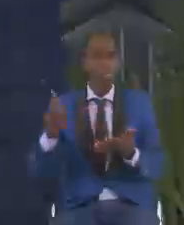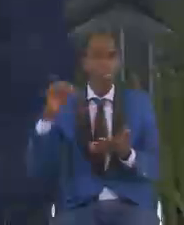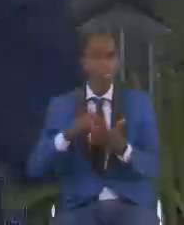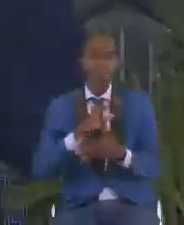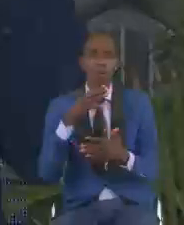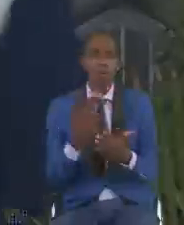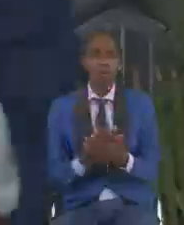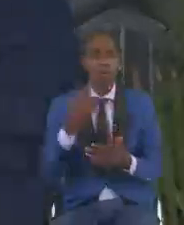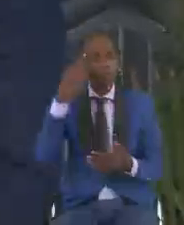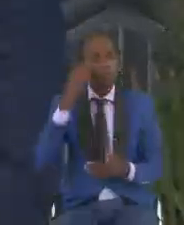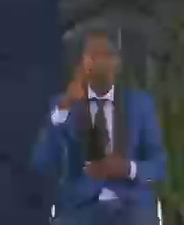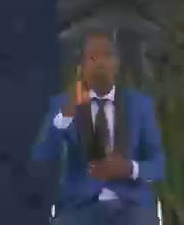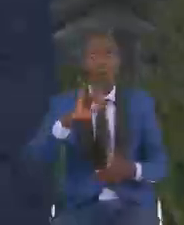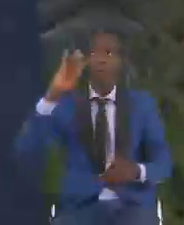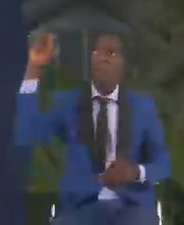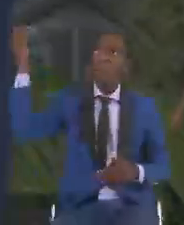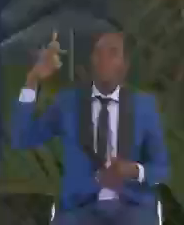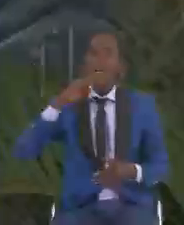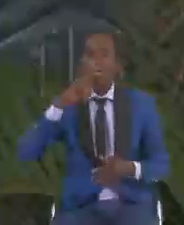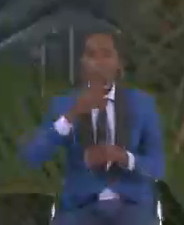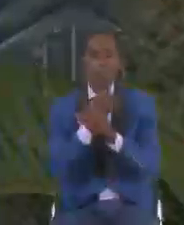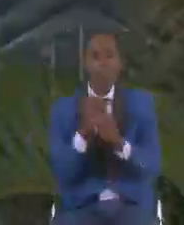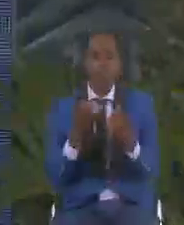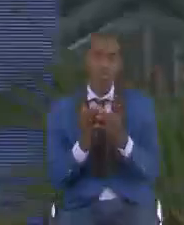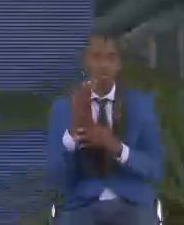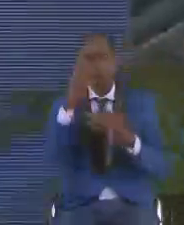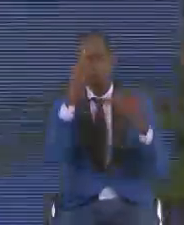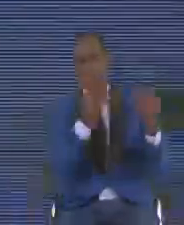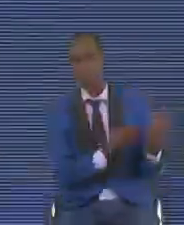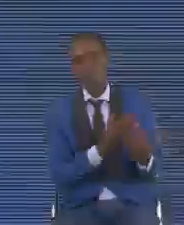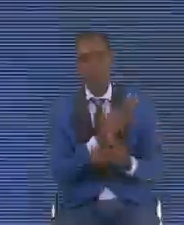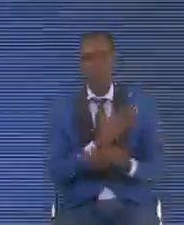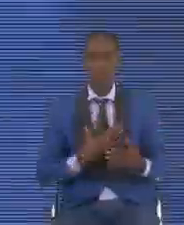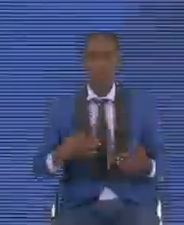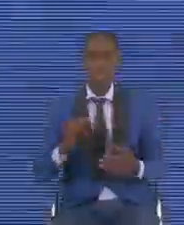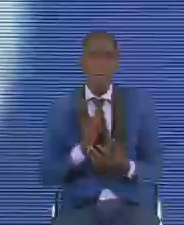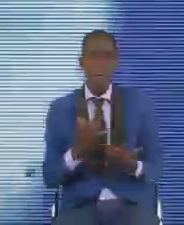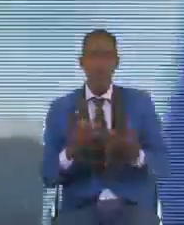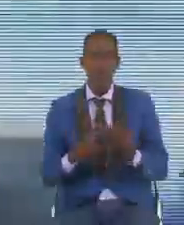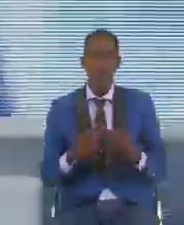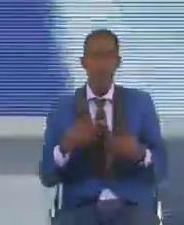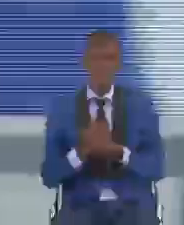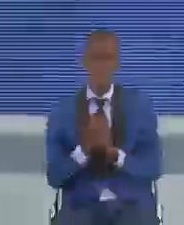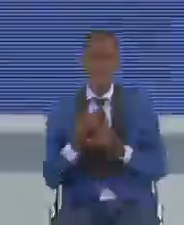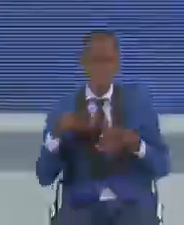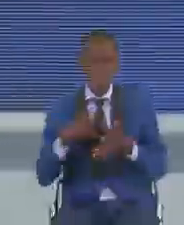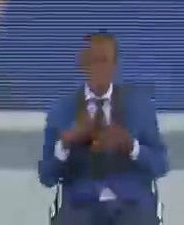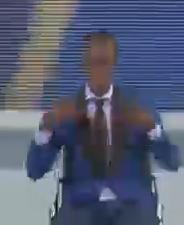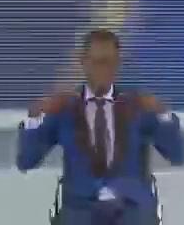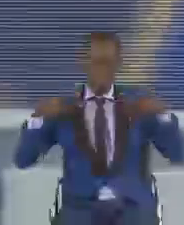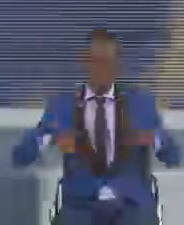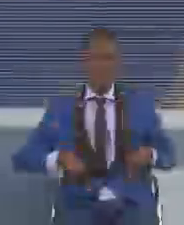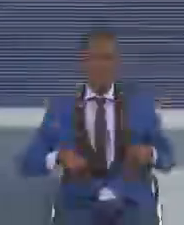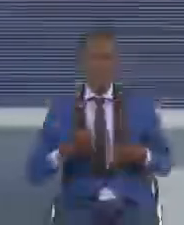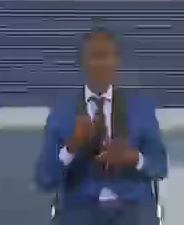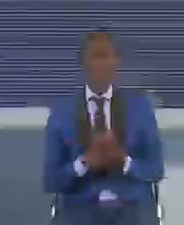grace are ye saved through faith. I like to make it personal so that I